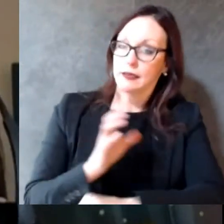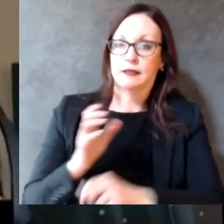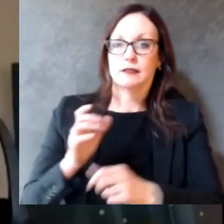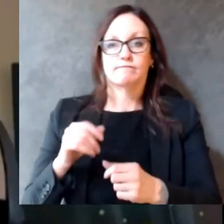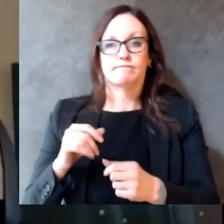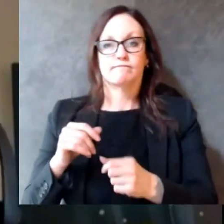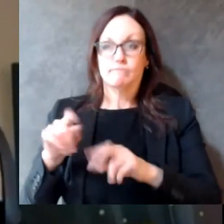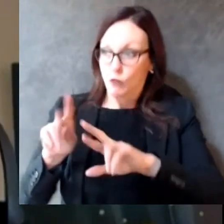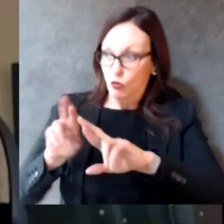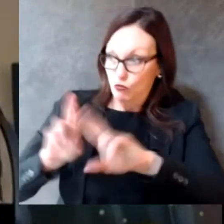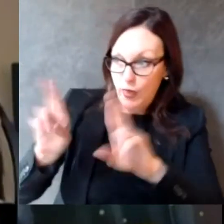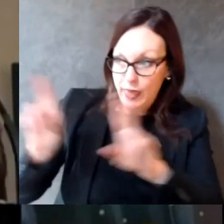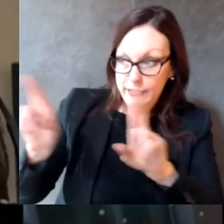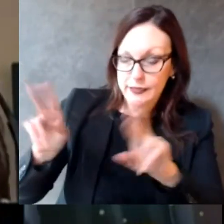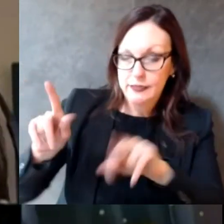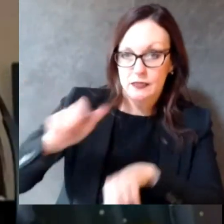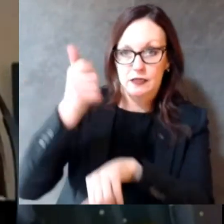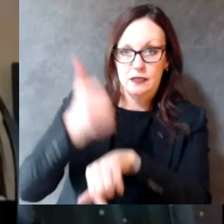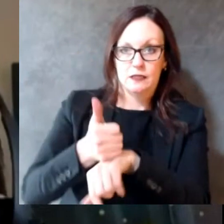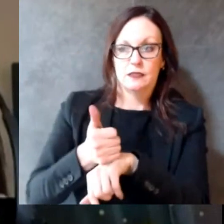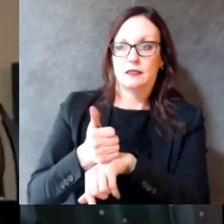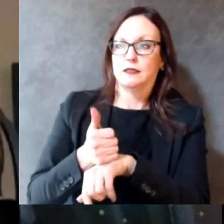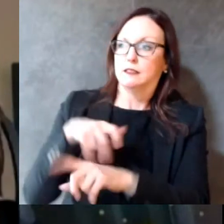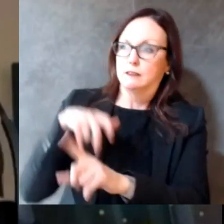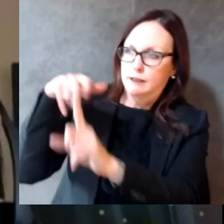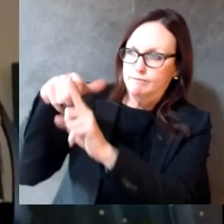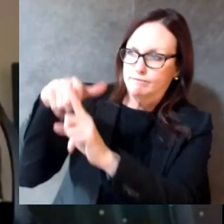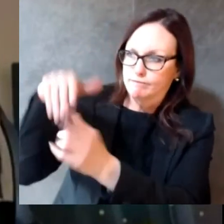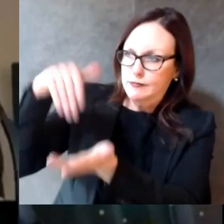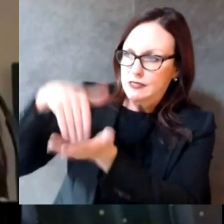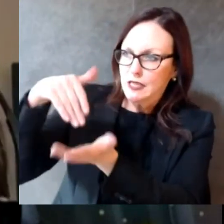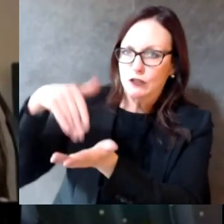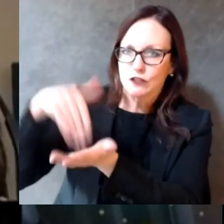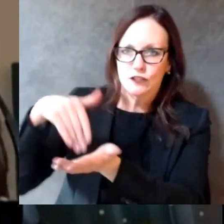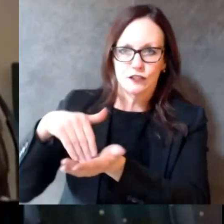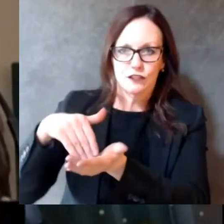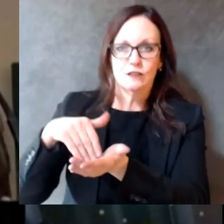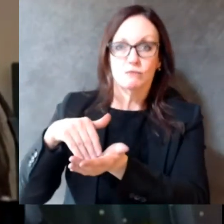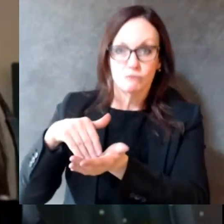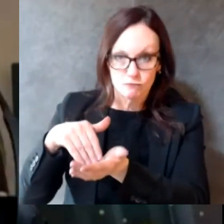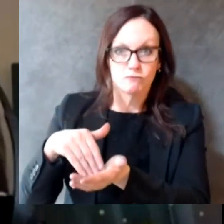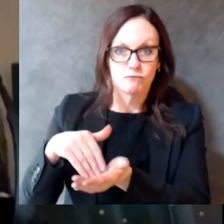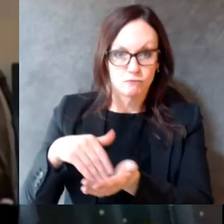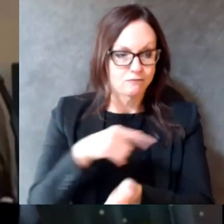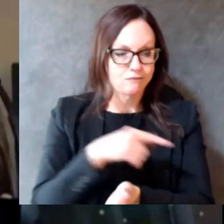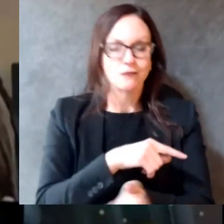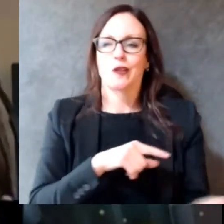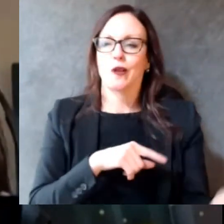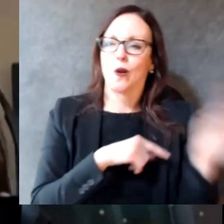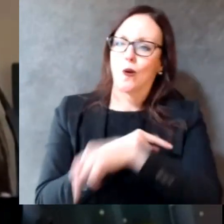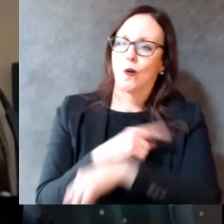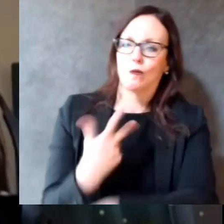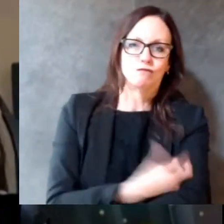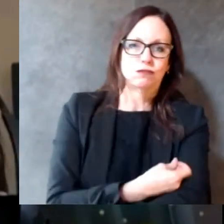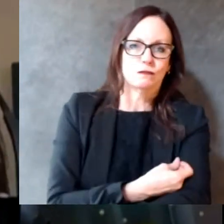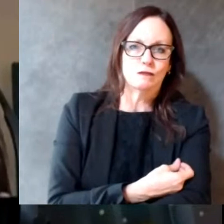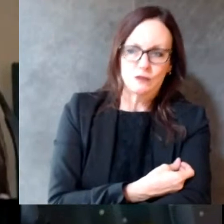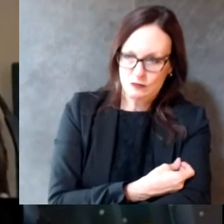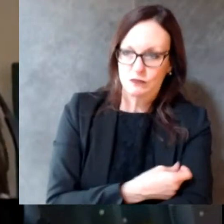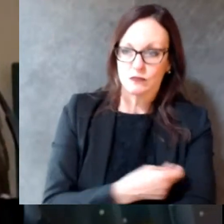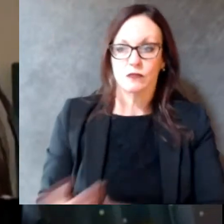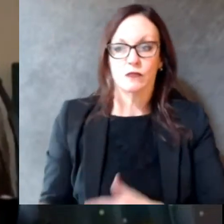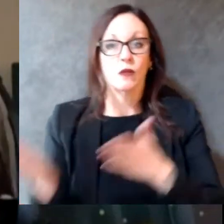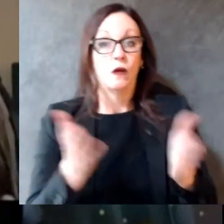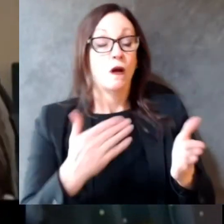that. Likewise, our community-based vaccination clinics, those that are providing